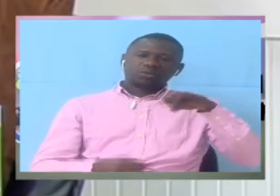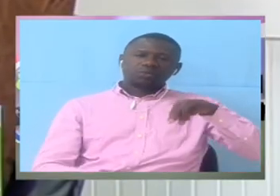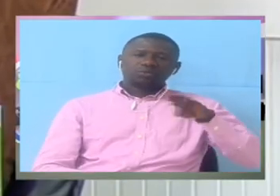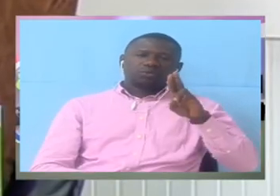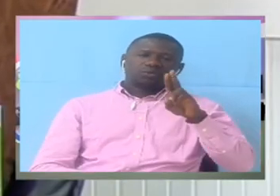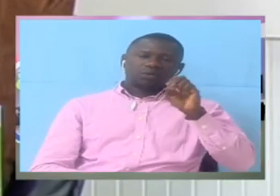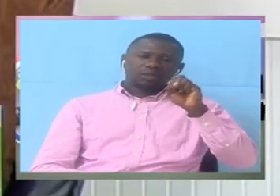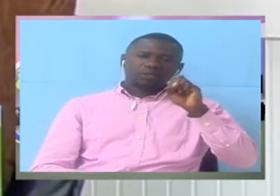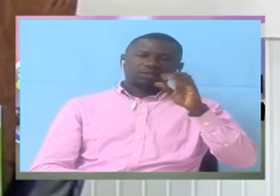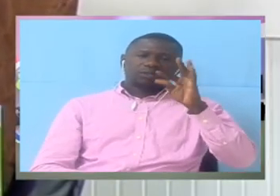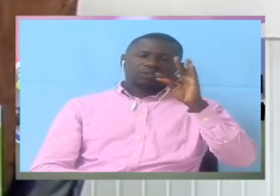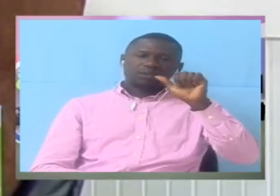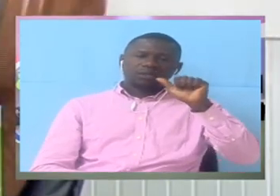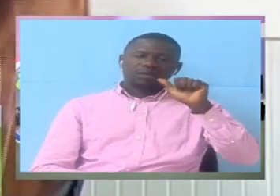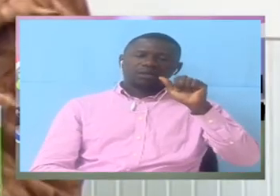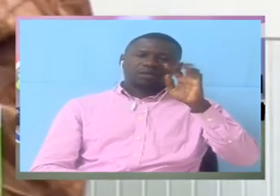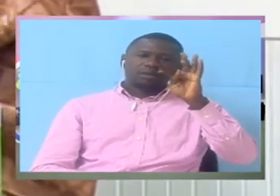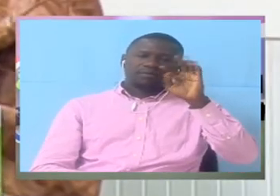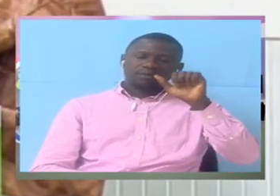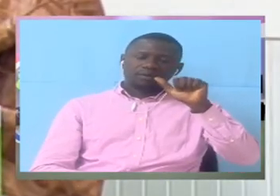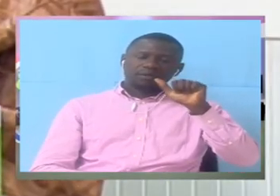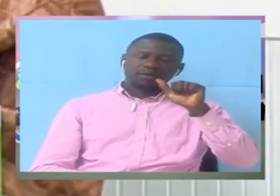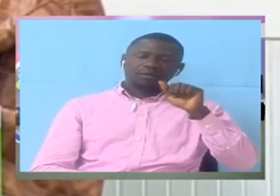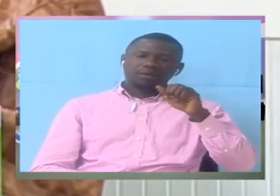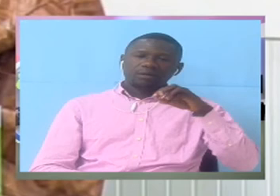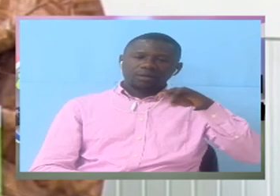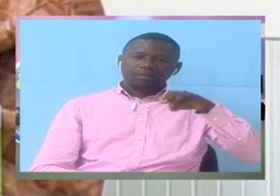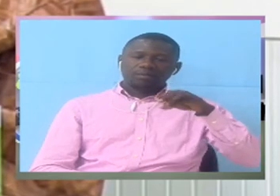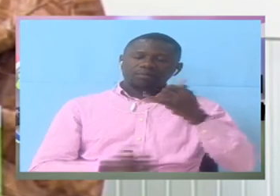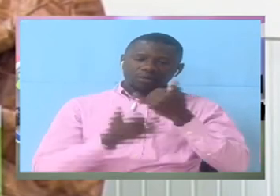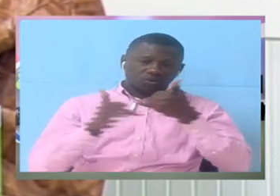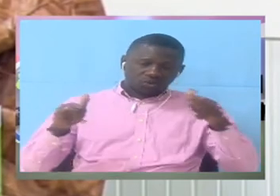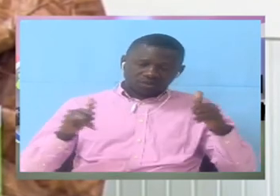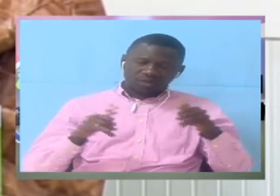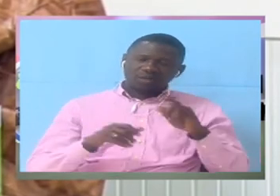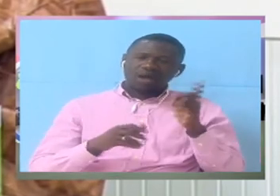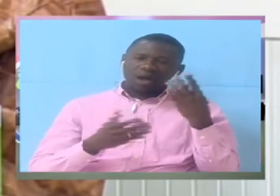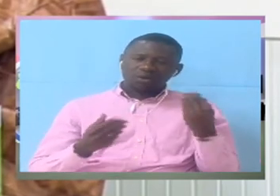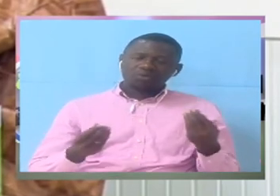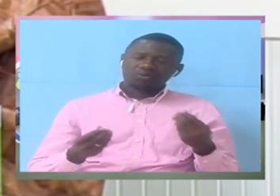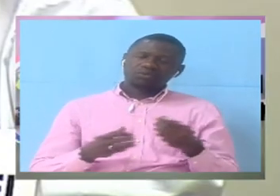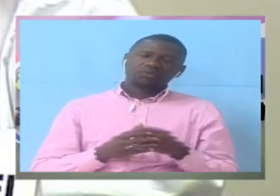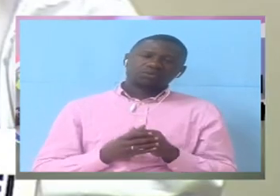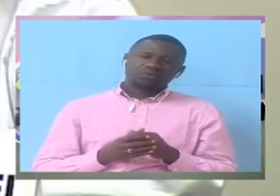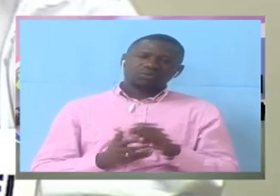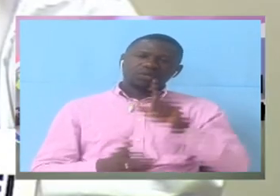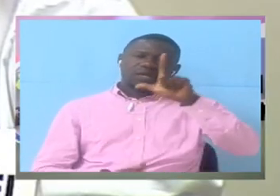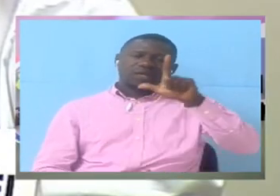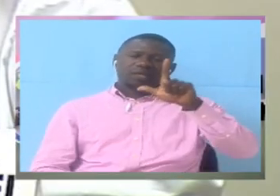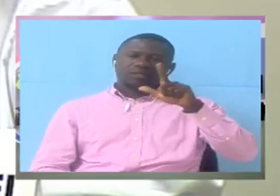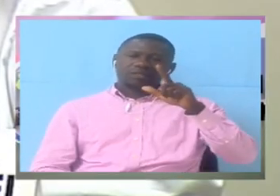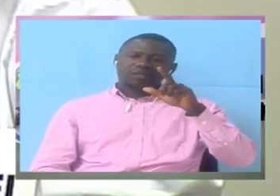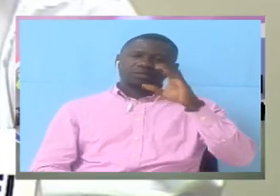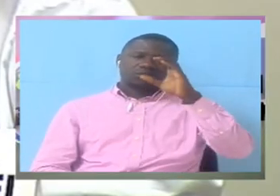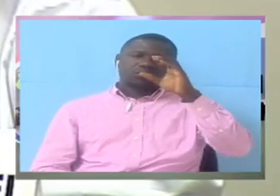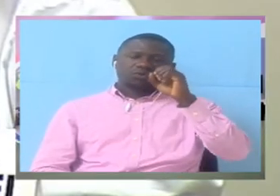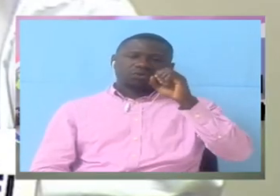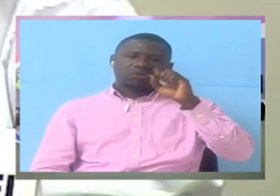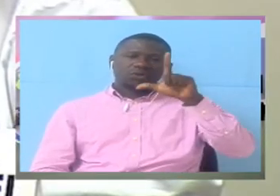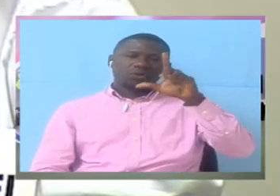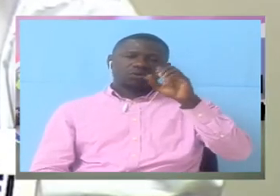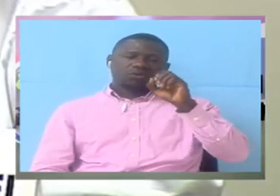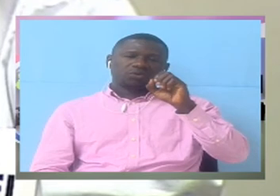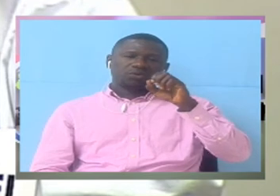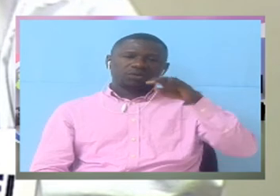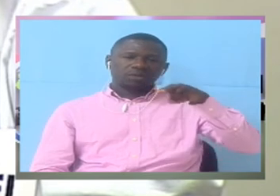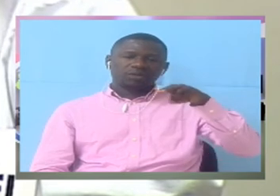Mustafa was a lieutenant colonel. Mustafa was a lieutenant colonel. So, Gambians ruled Liberia. Am ta ko